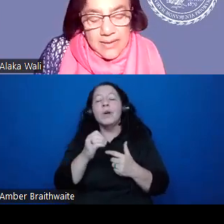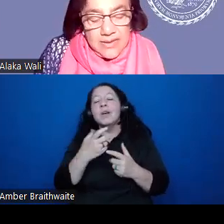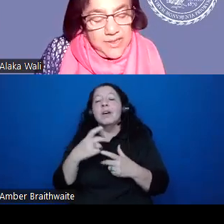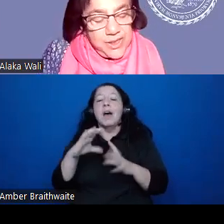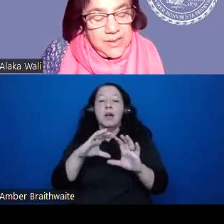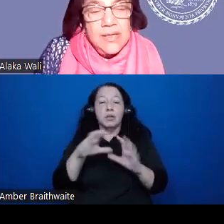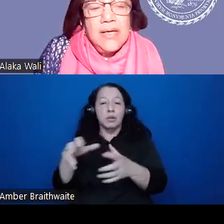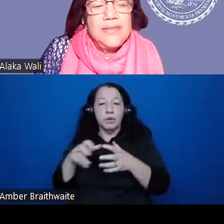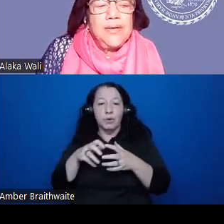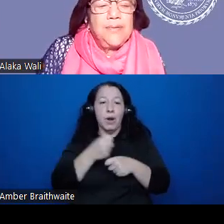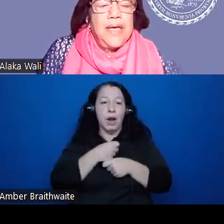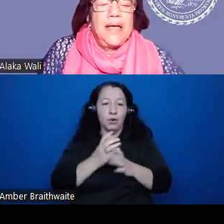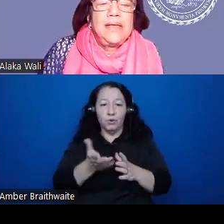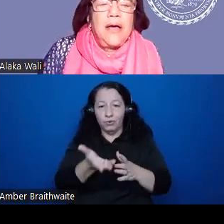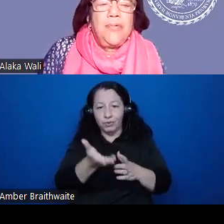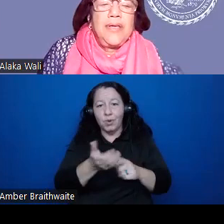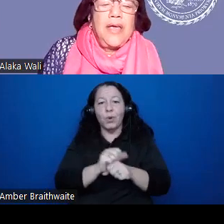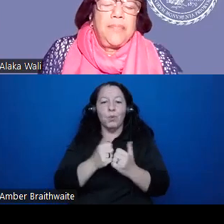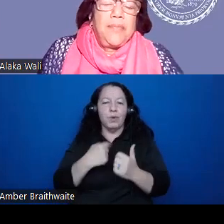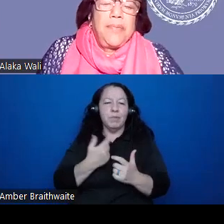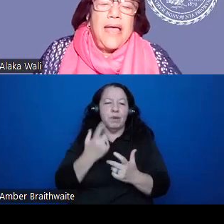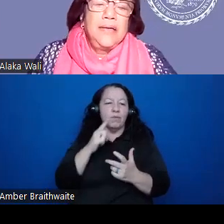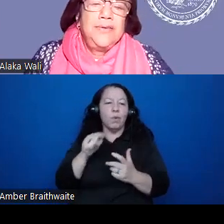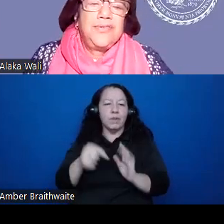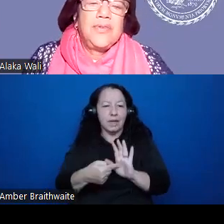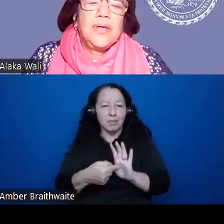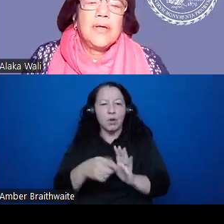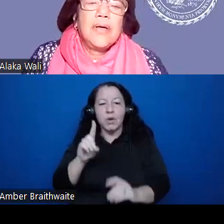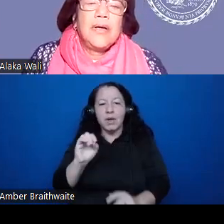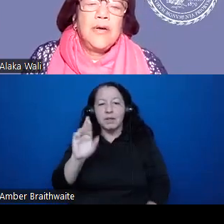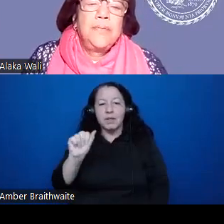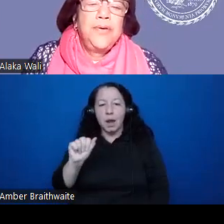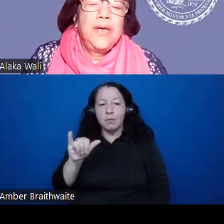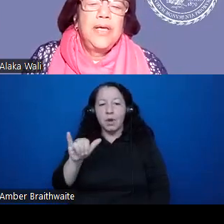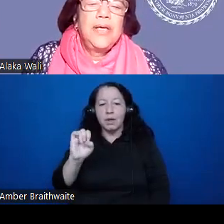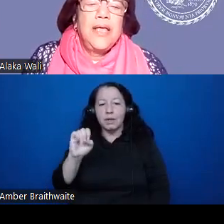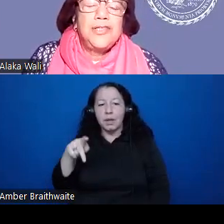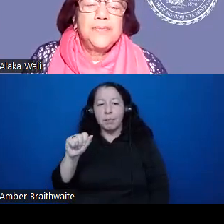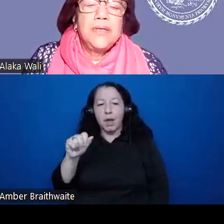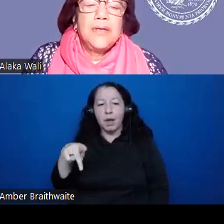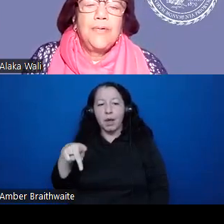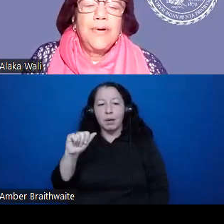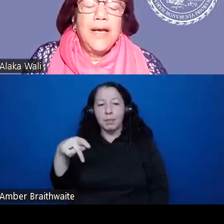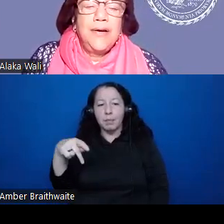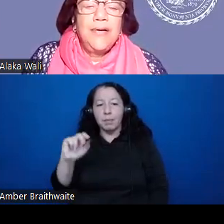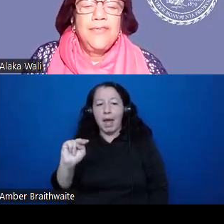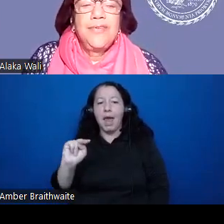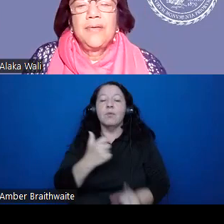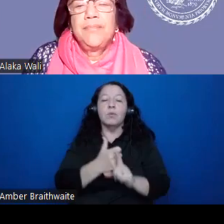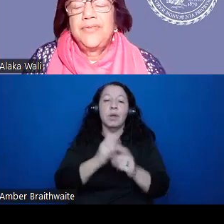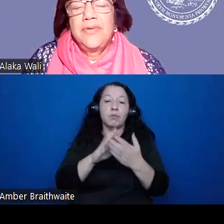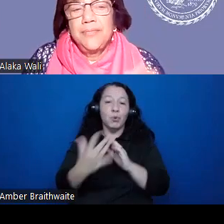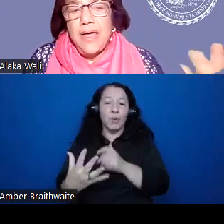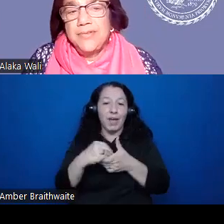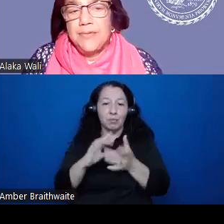the exhibition. So we had Deborah Yepa Papan, who's the community engagement coordinator for